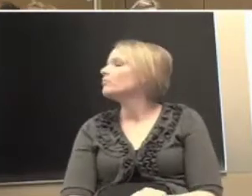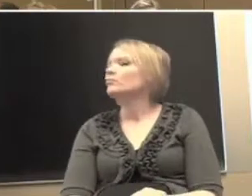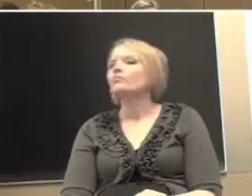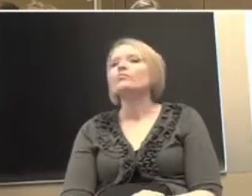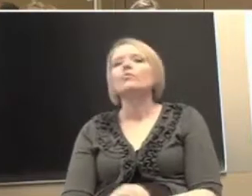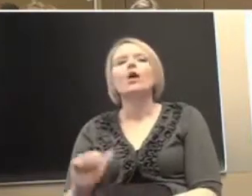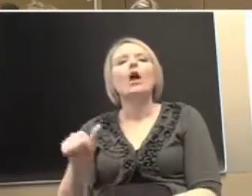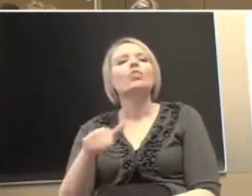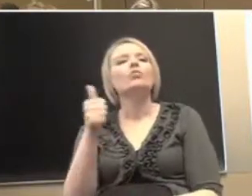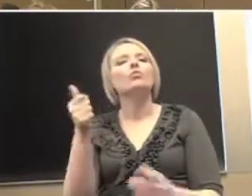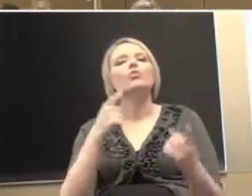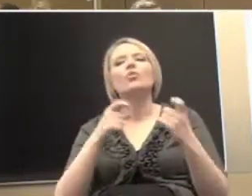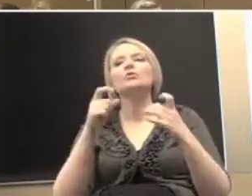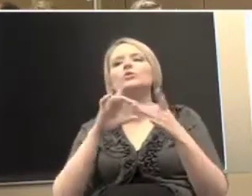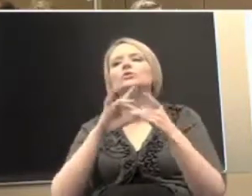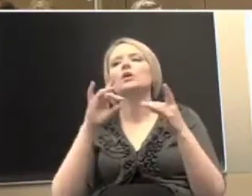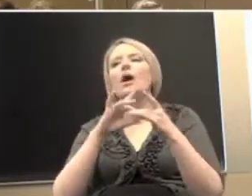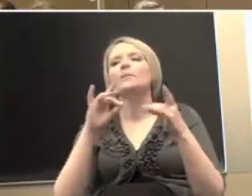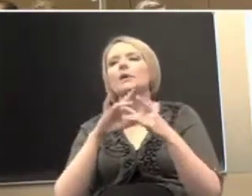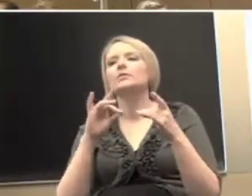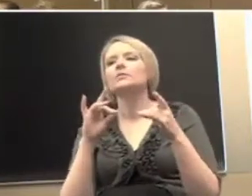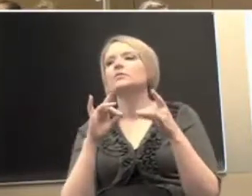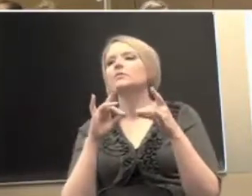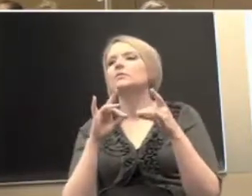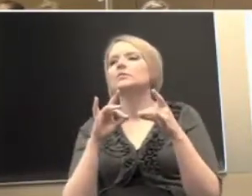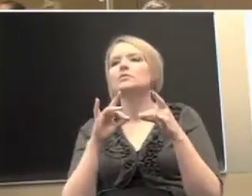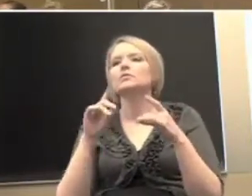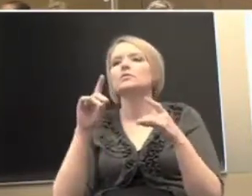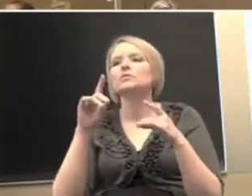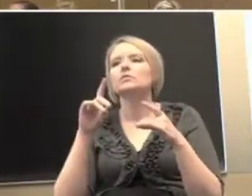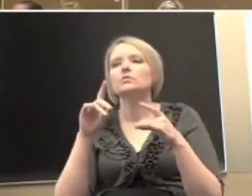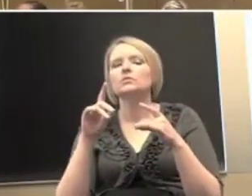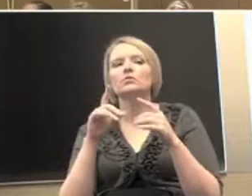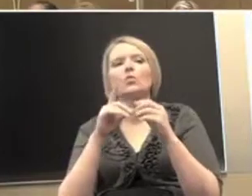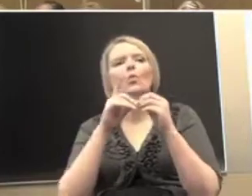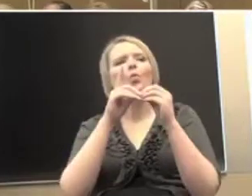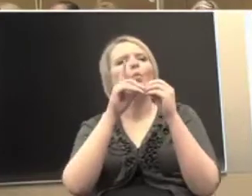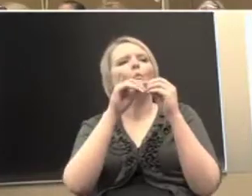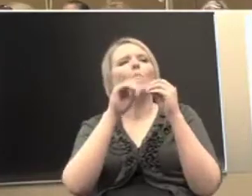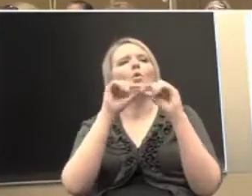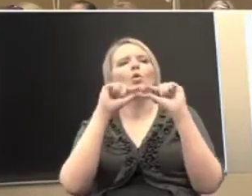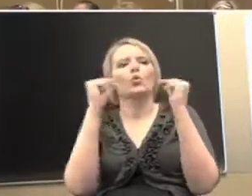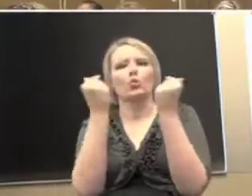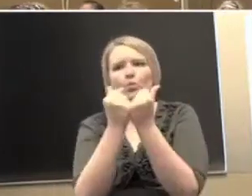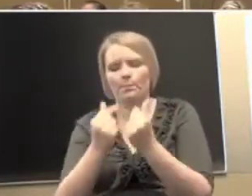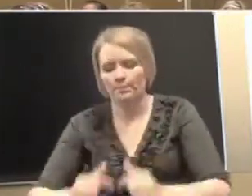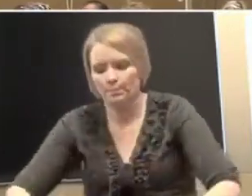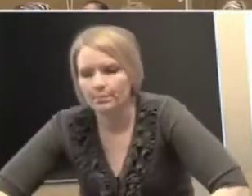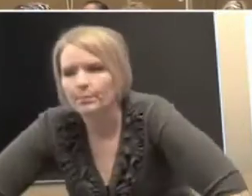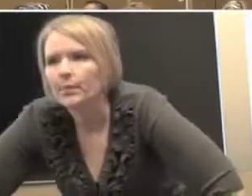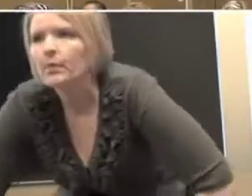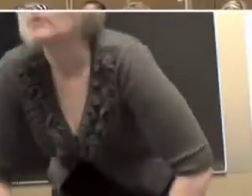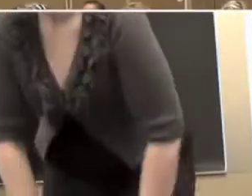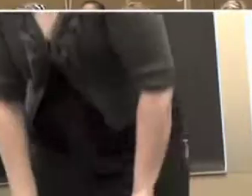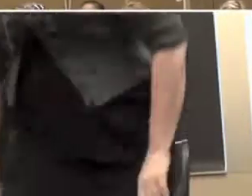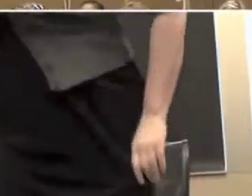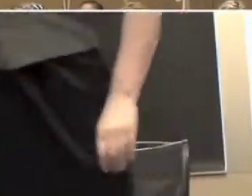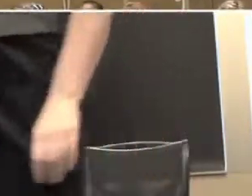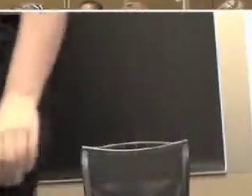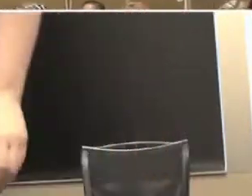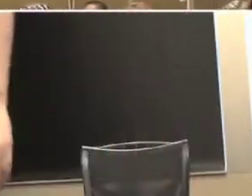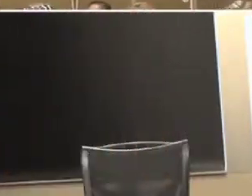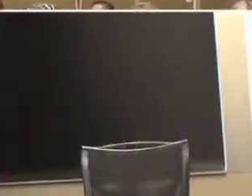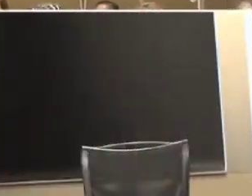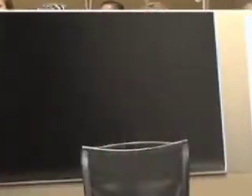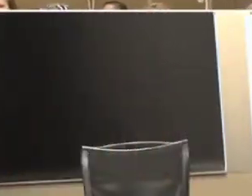time we got here? What time is it? 2:08. All right, let's do one more group, and then we'll take what? The mic. Oh, take the